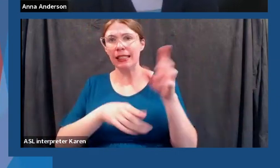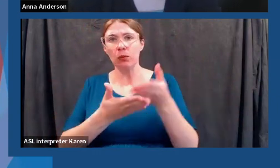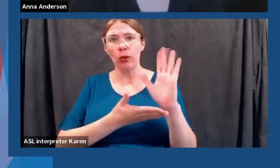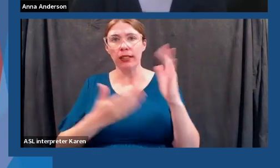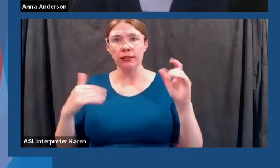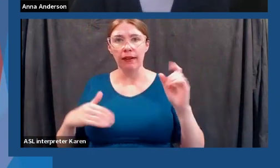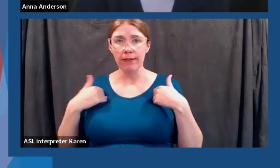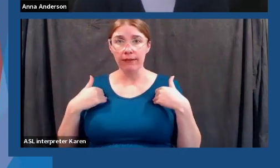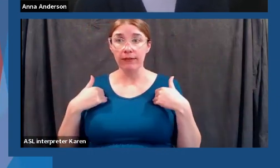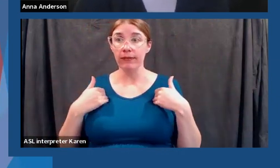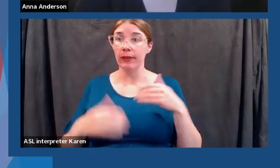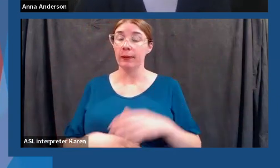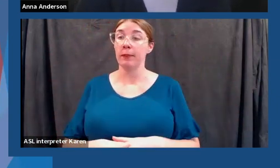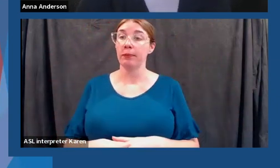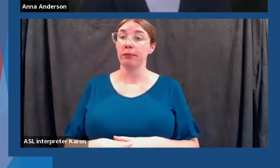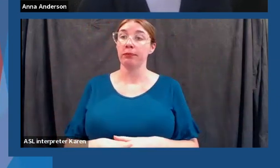Staff in residential